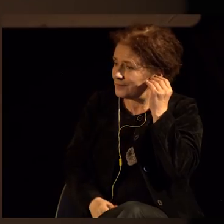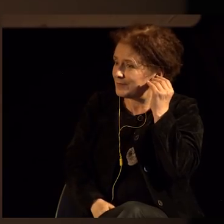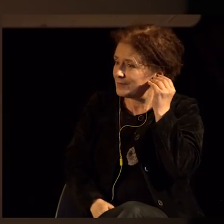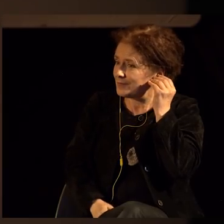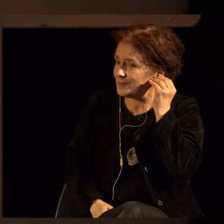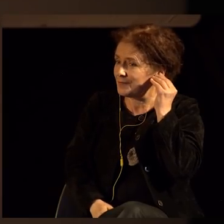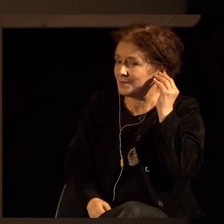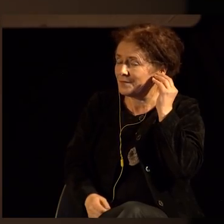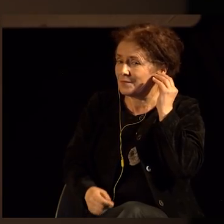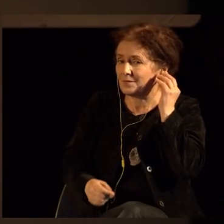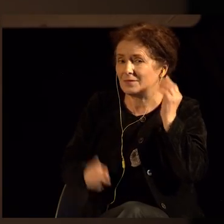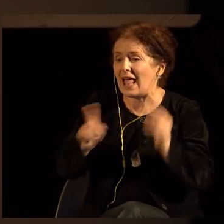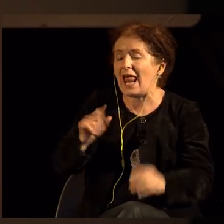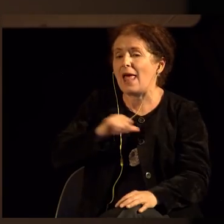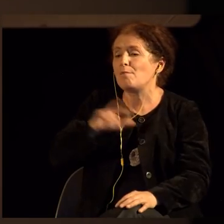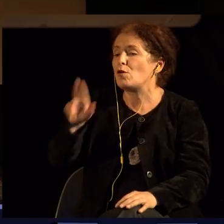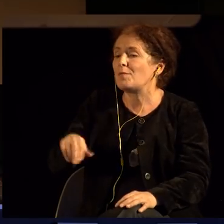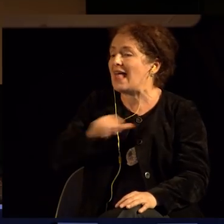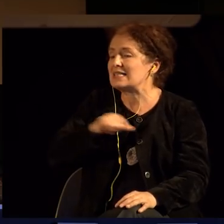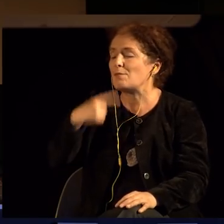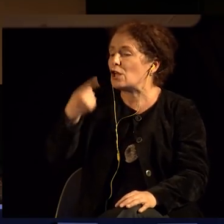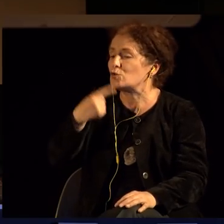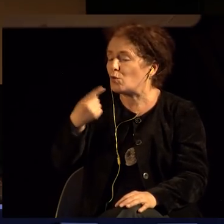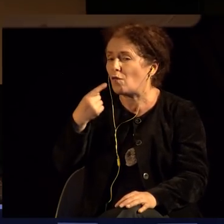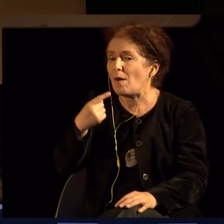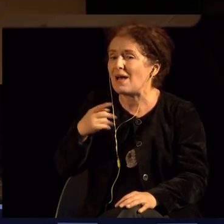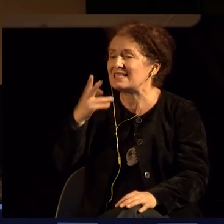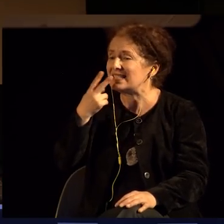start by talking about risks and diseases and so on.